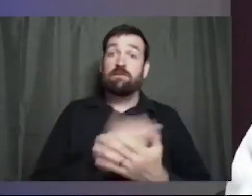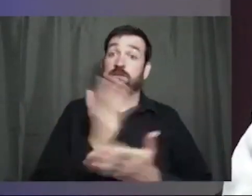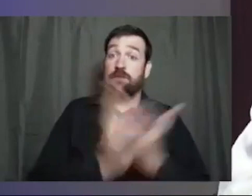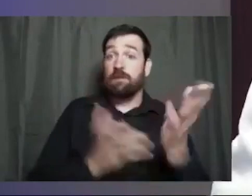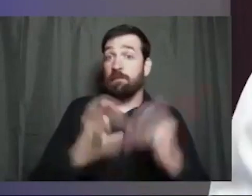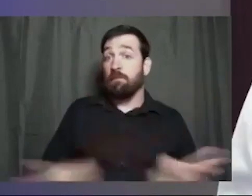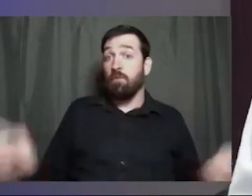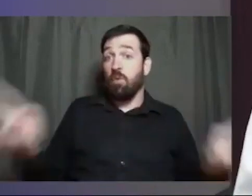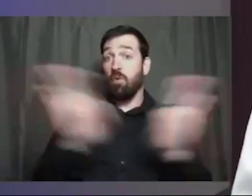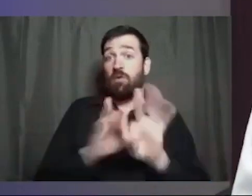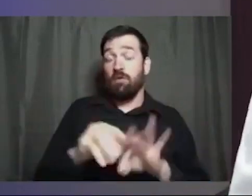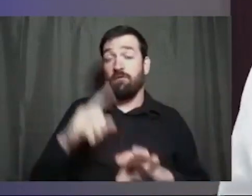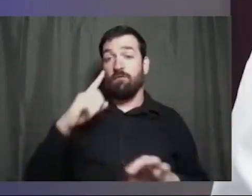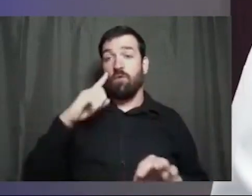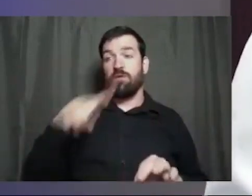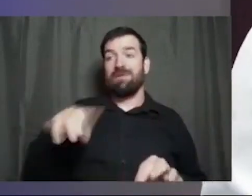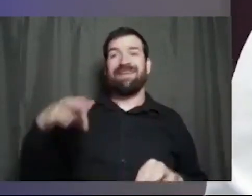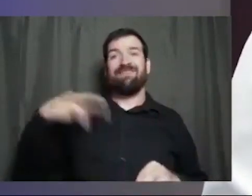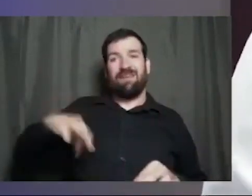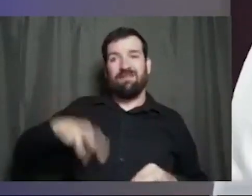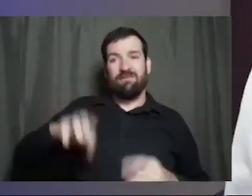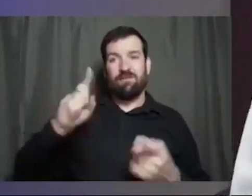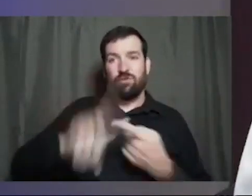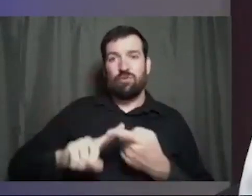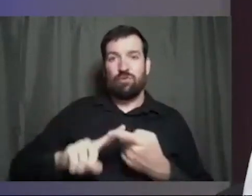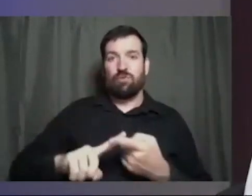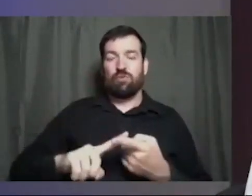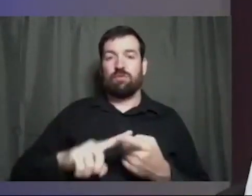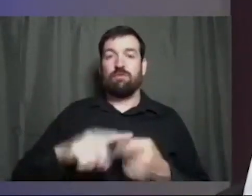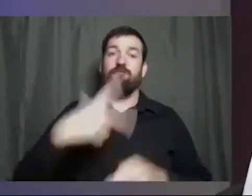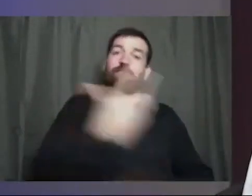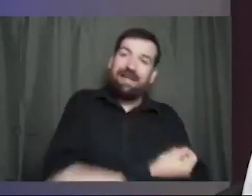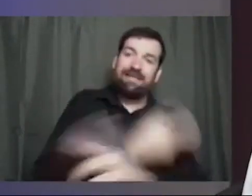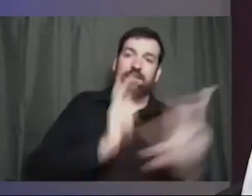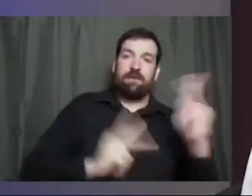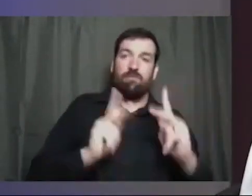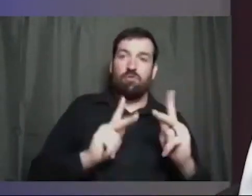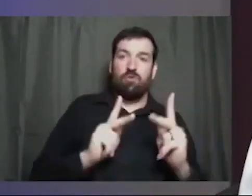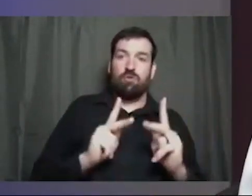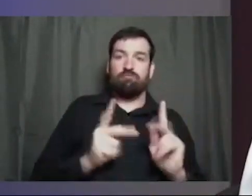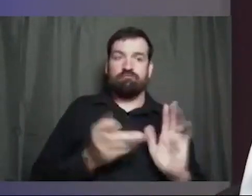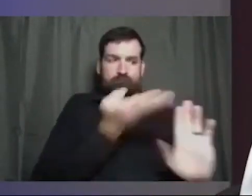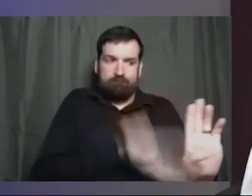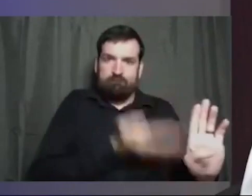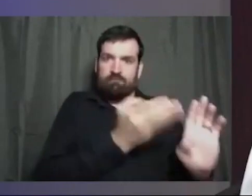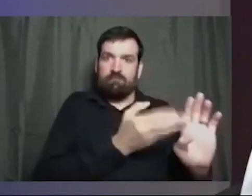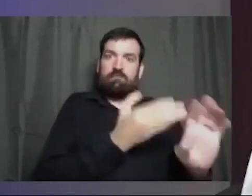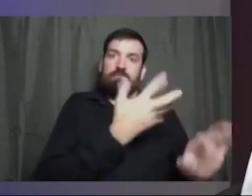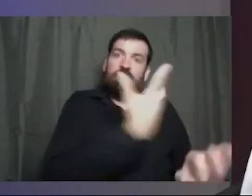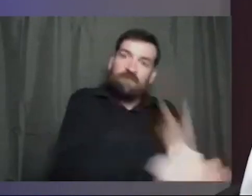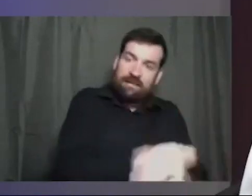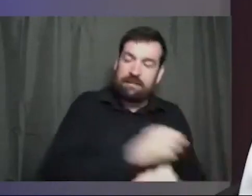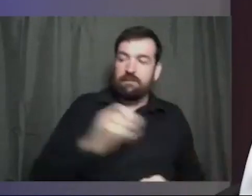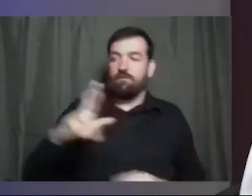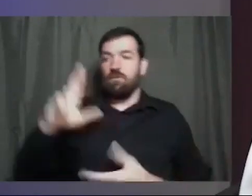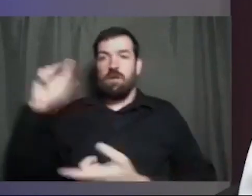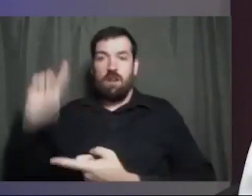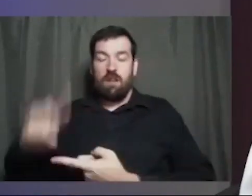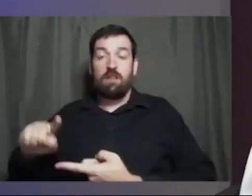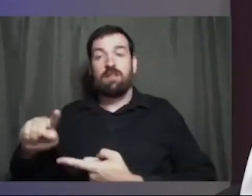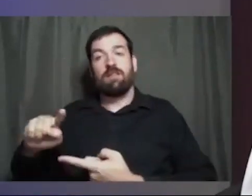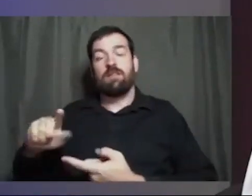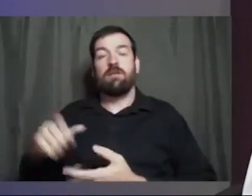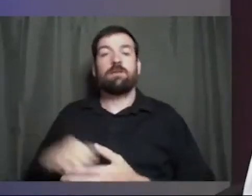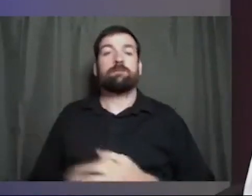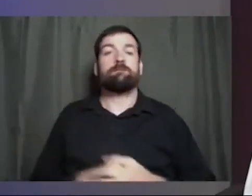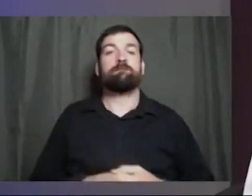to the vaccinated individuals and distinguishing those that are vaccinated and unvaccinated as far as reducing mask requirements. But again, masking